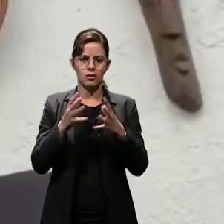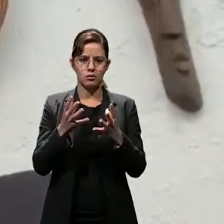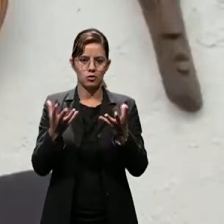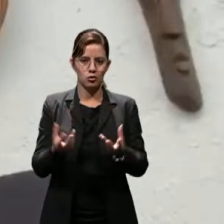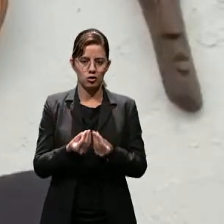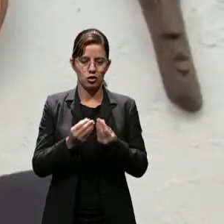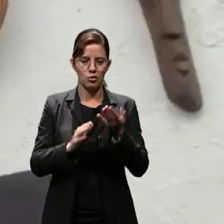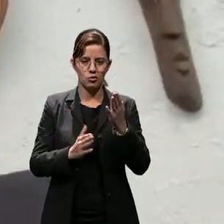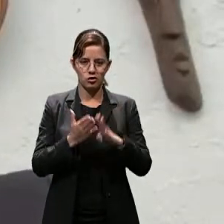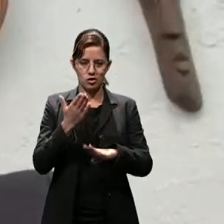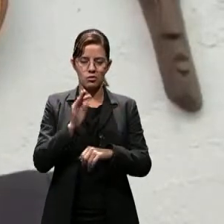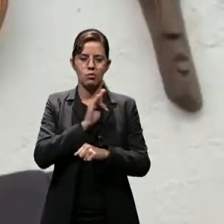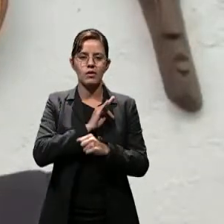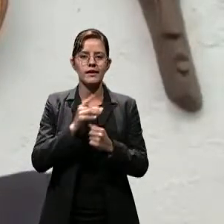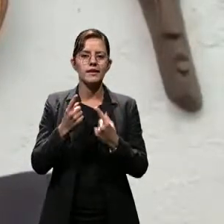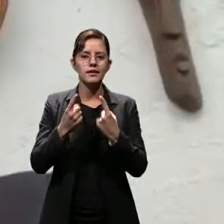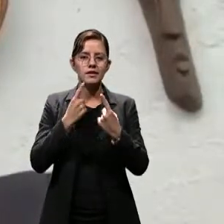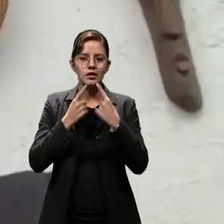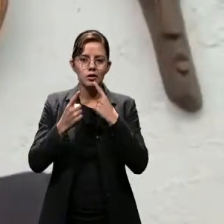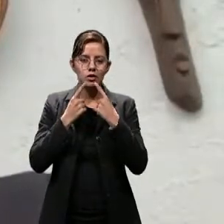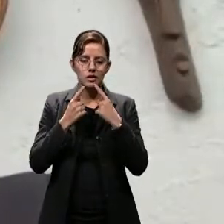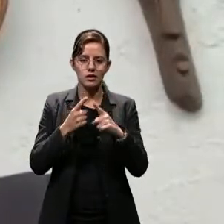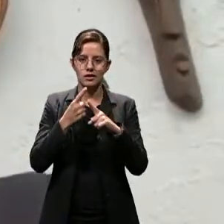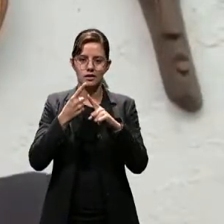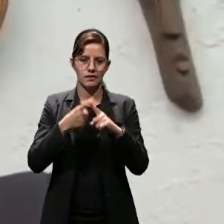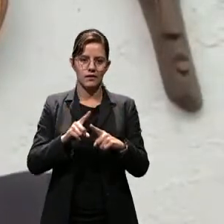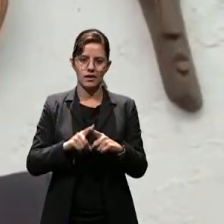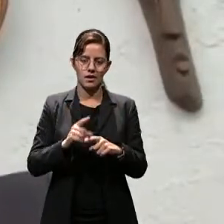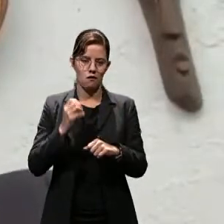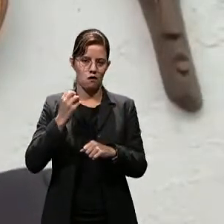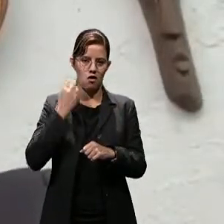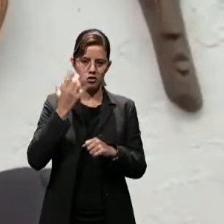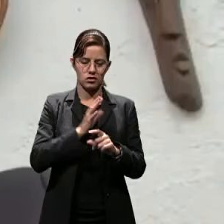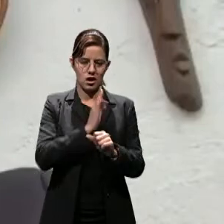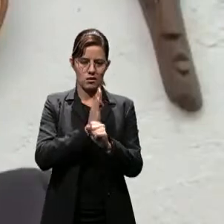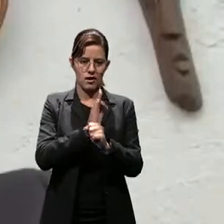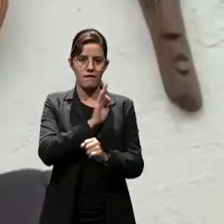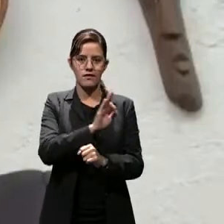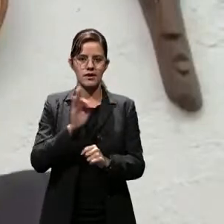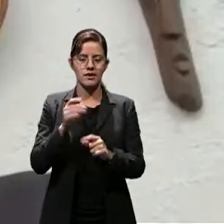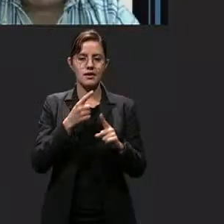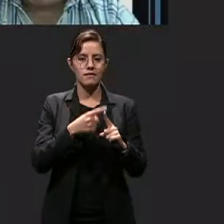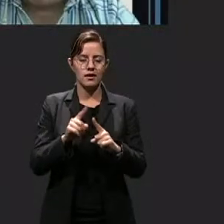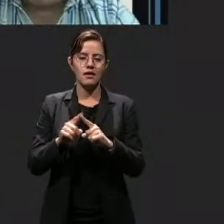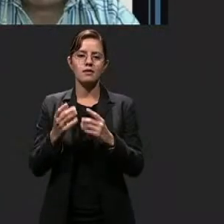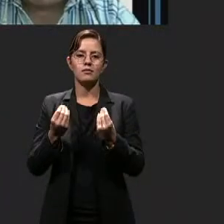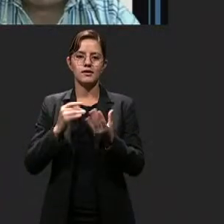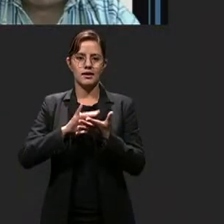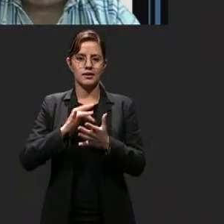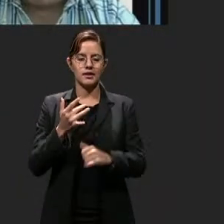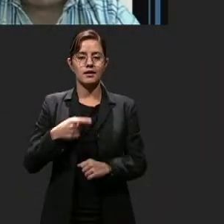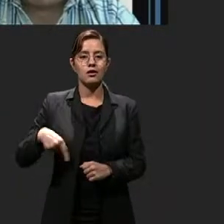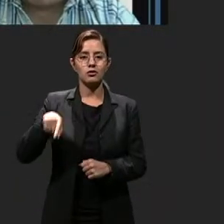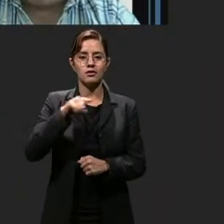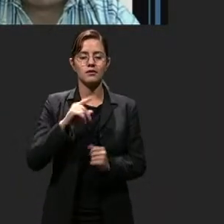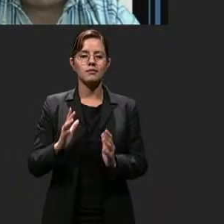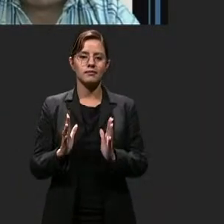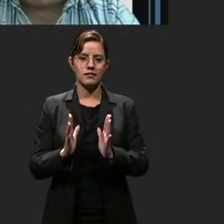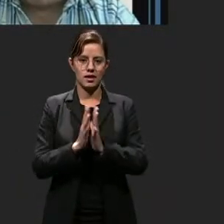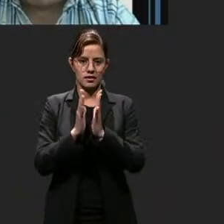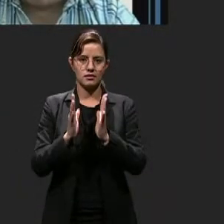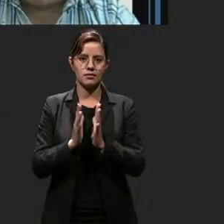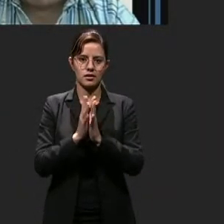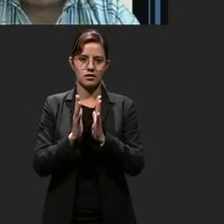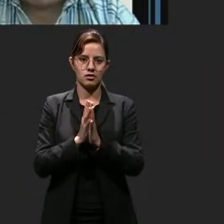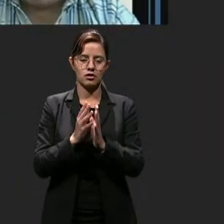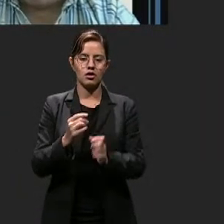can discuss on the conclusions on the perspectives and standpoints of the different regional foray. So thank you very much to all of you for